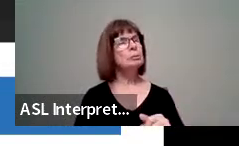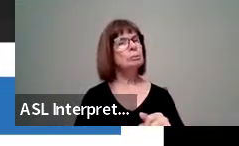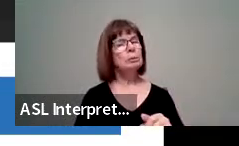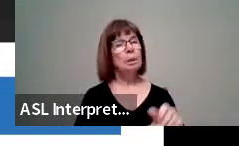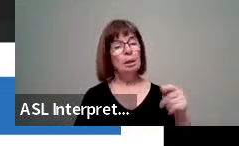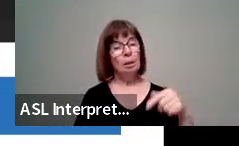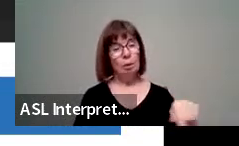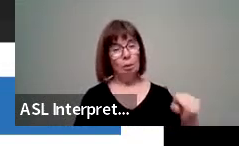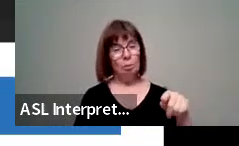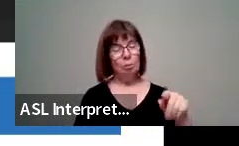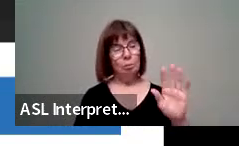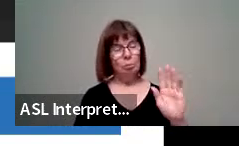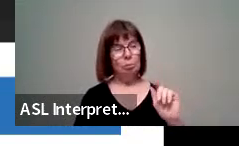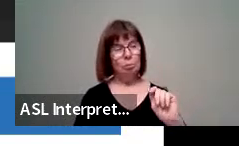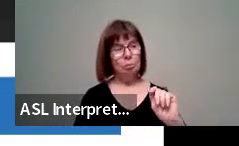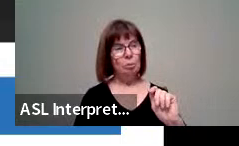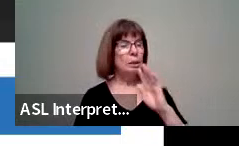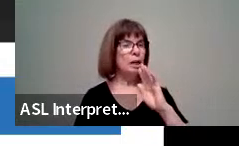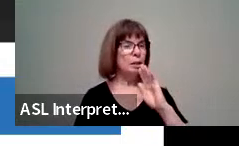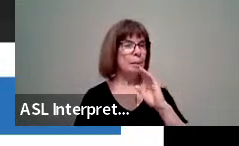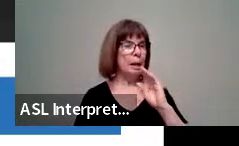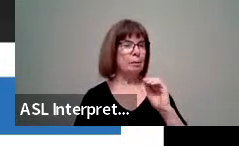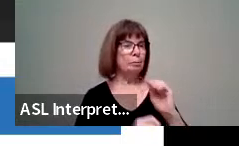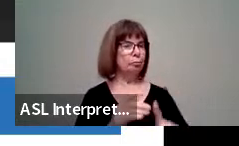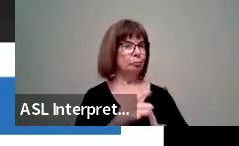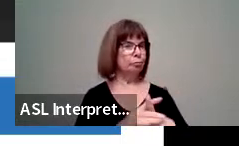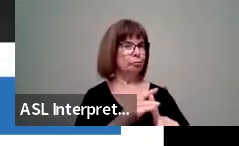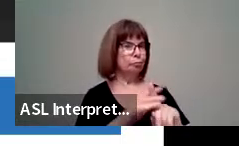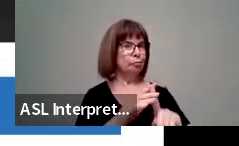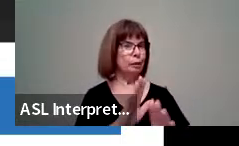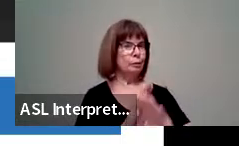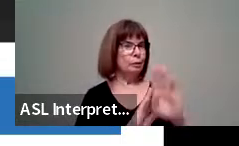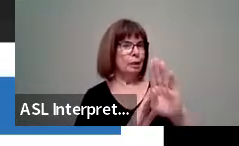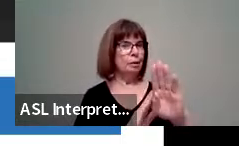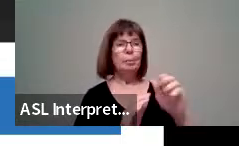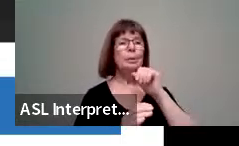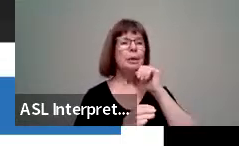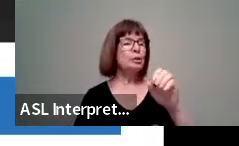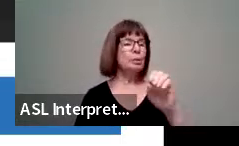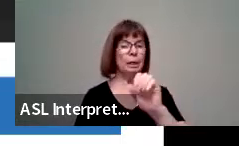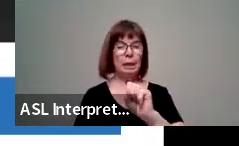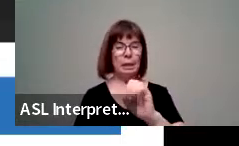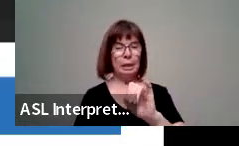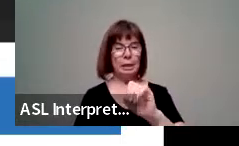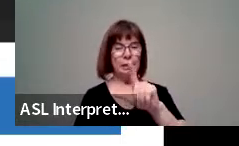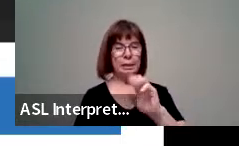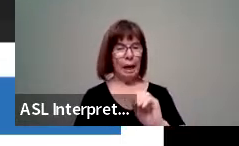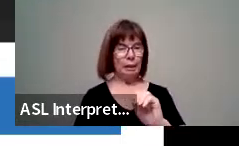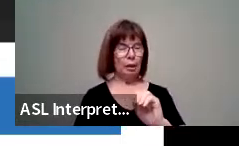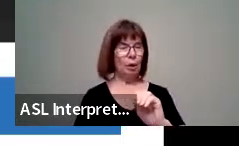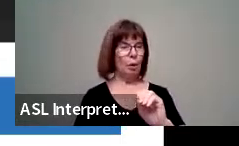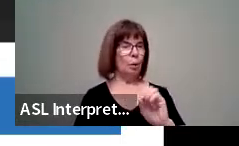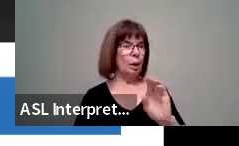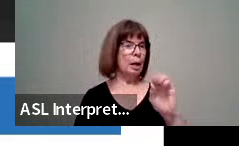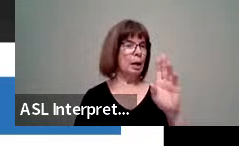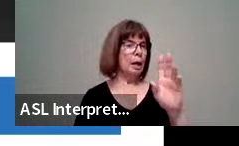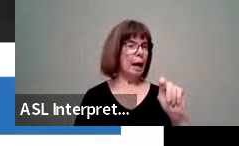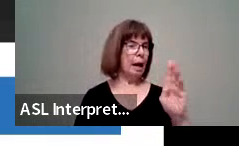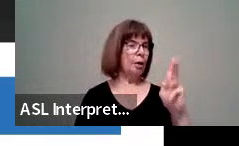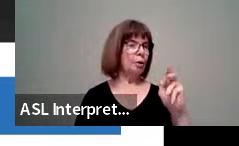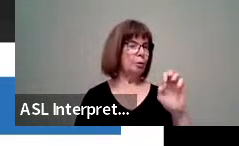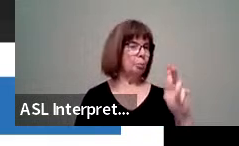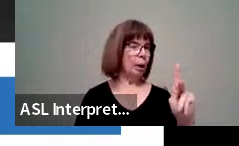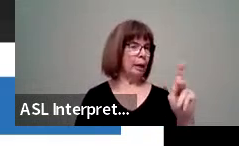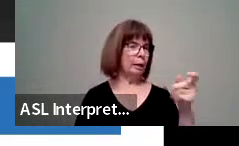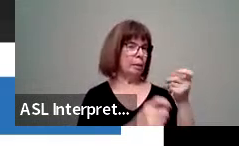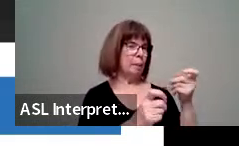been, well, I'll talk about outbreaks in a minute, but we're not doing siloed outbreak management. So just focusing on one setting or